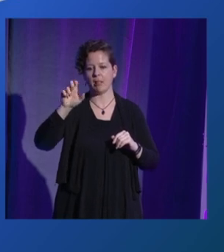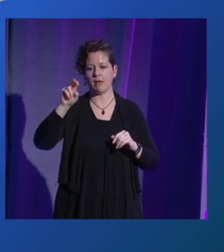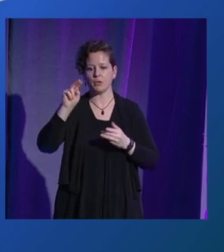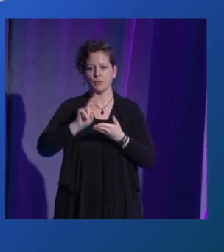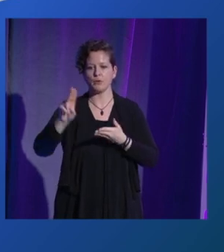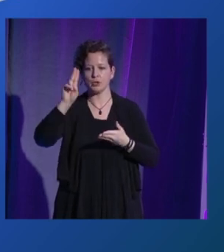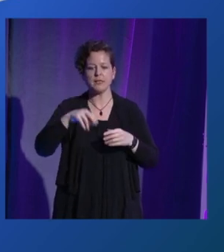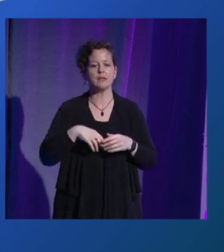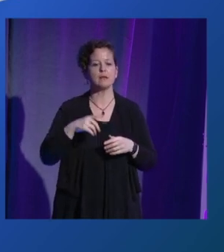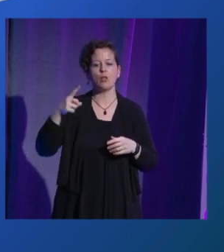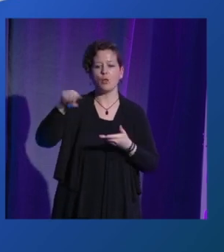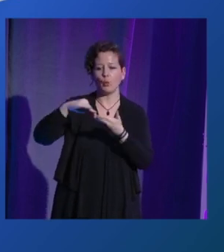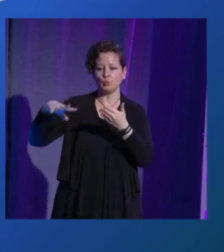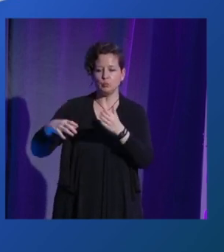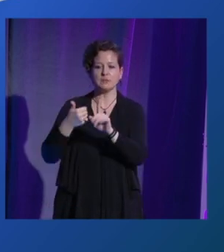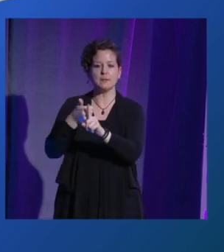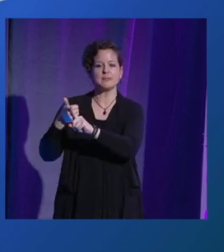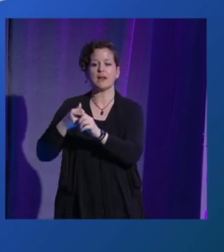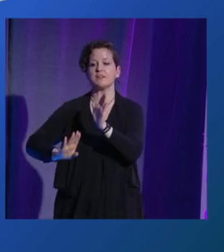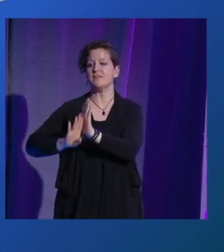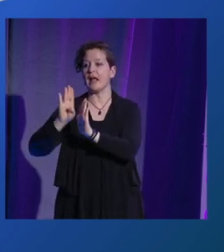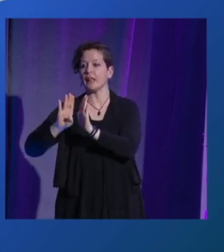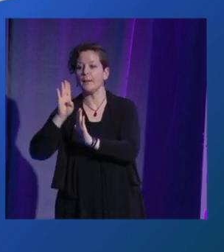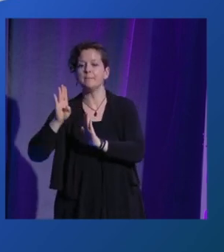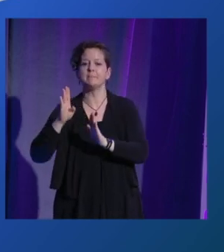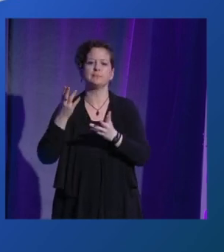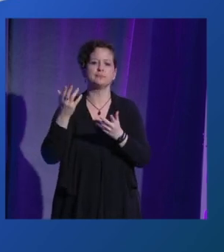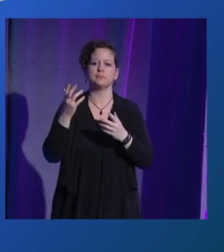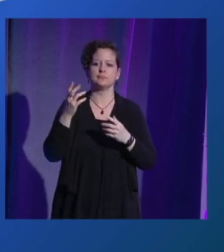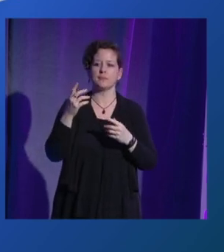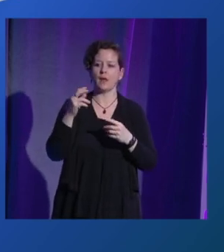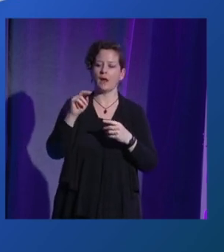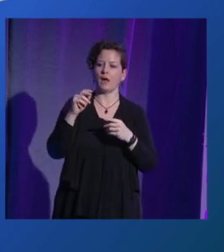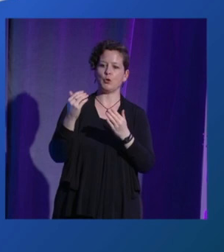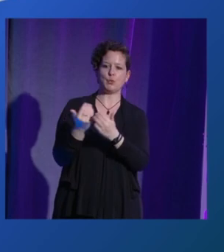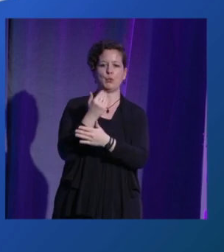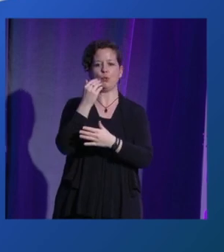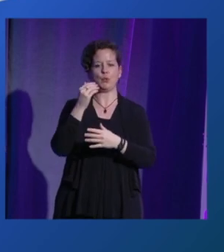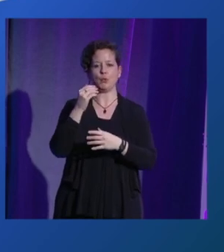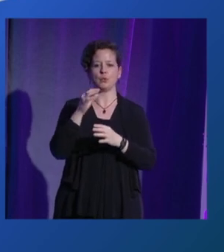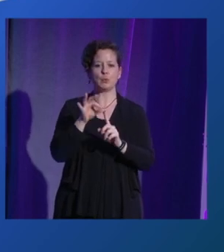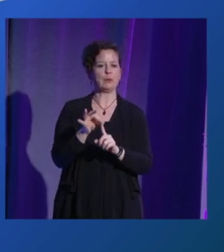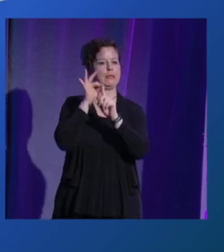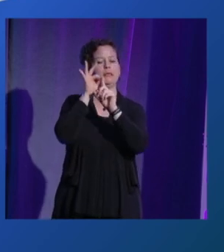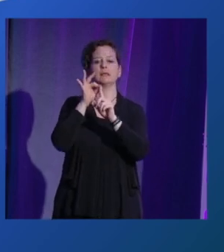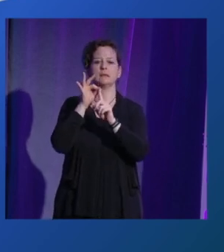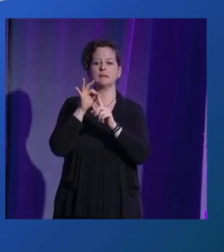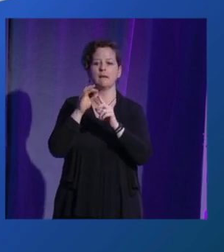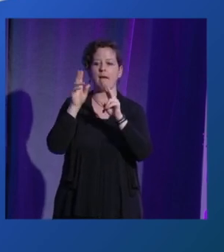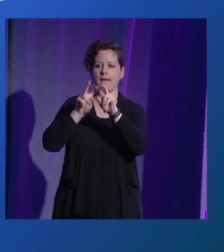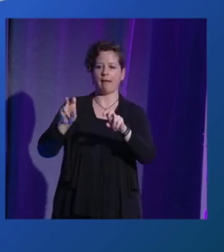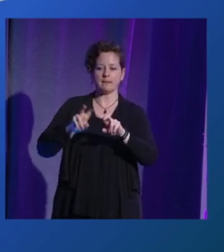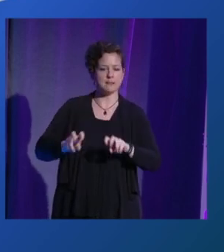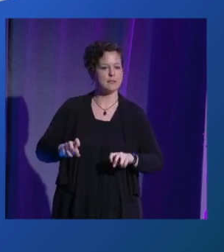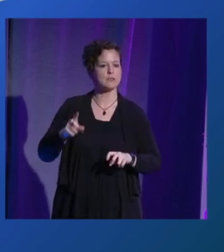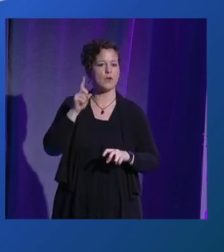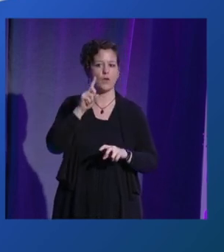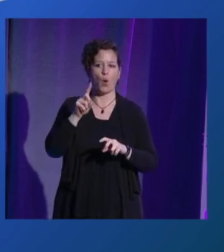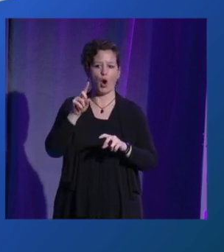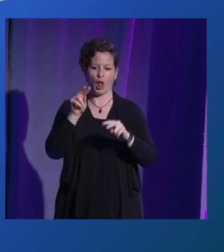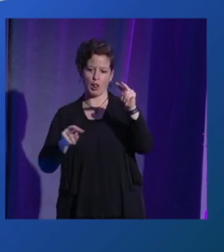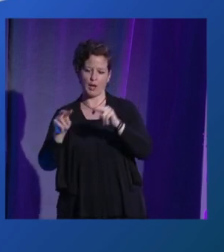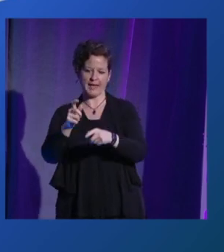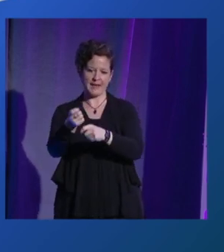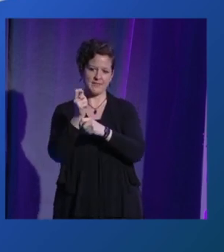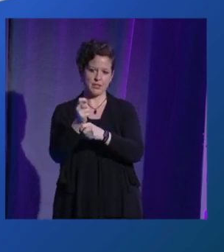those students were able to develop uh basically a novel analysis and a way forward for us to address Global fishing that